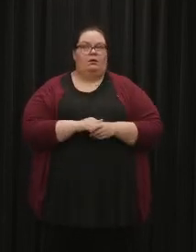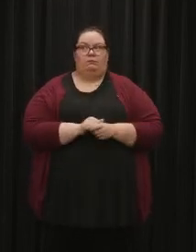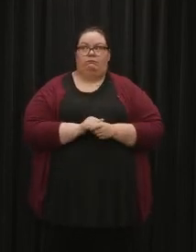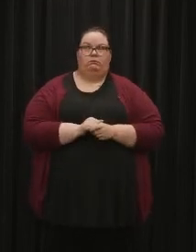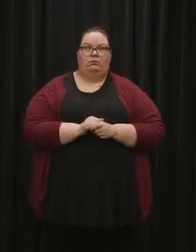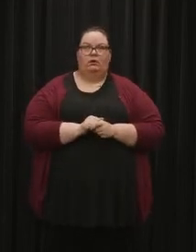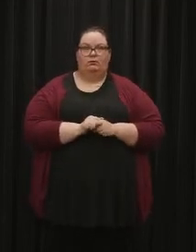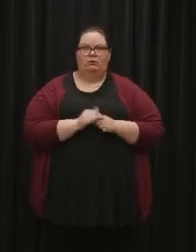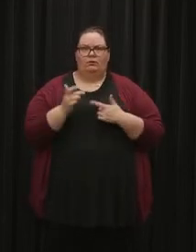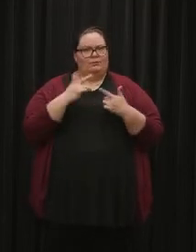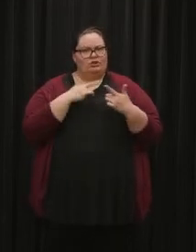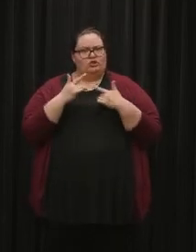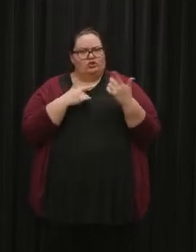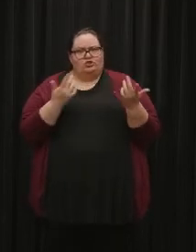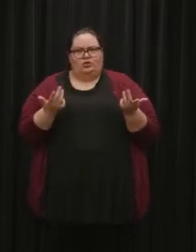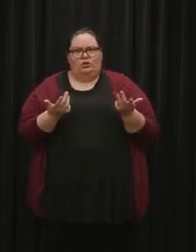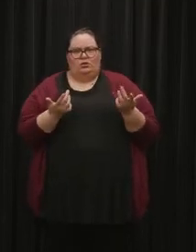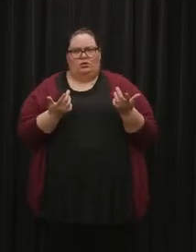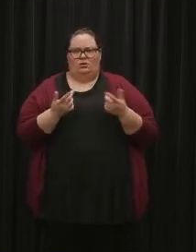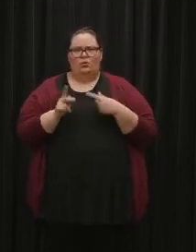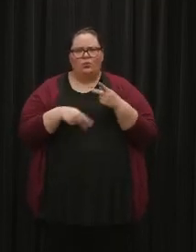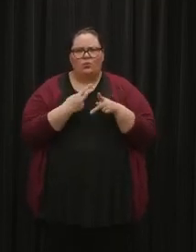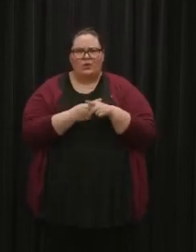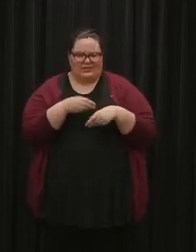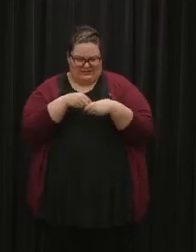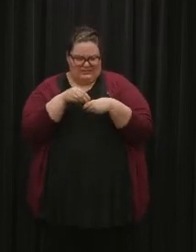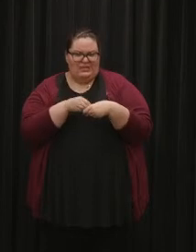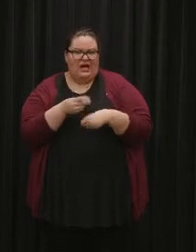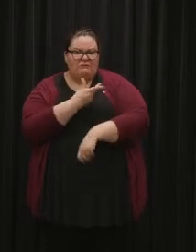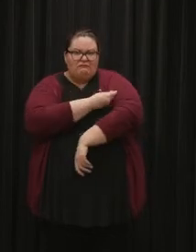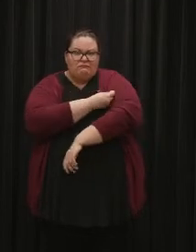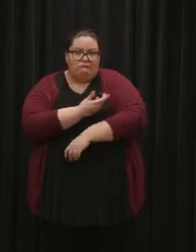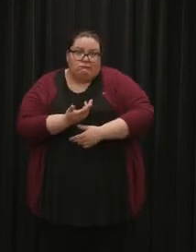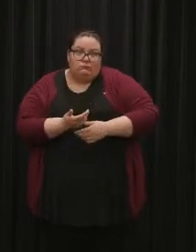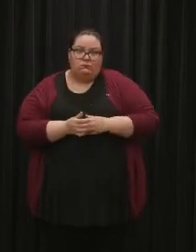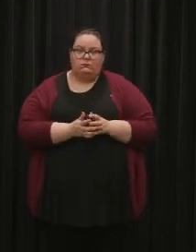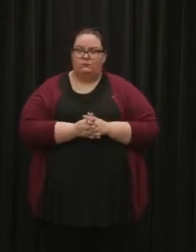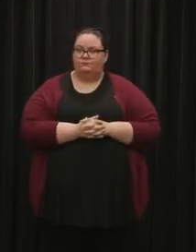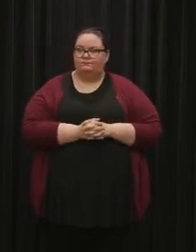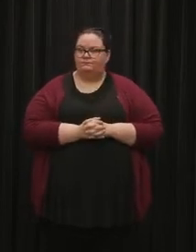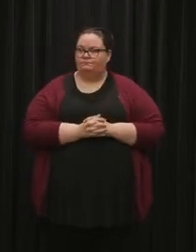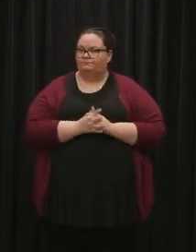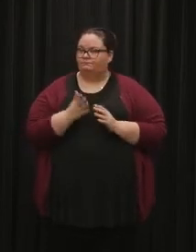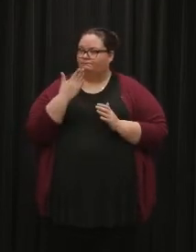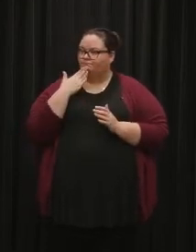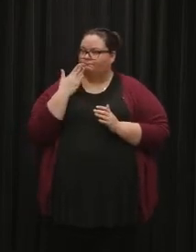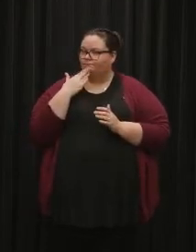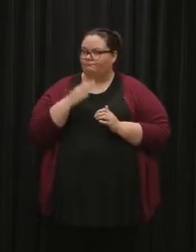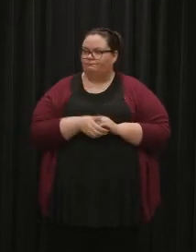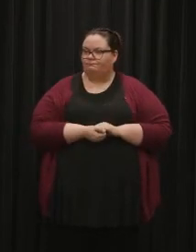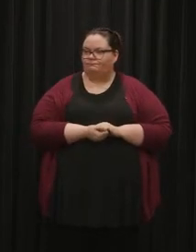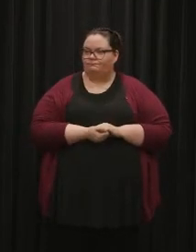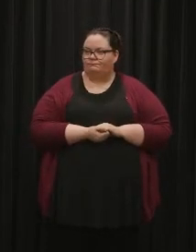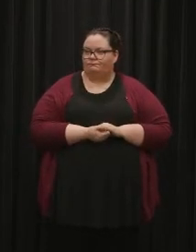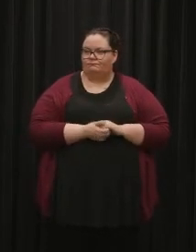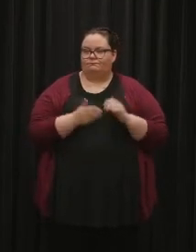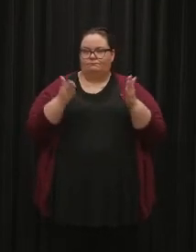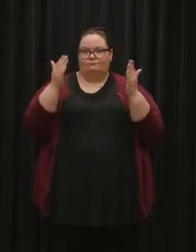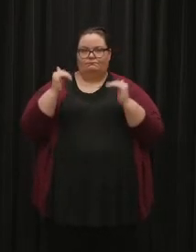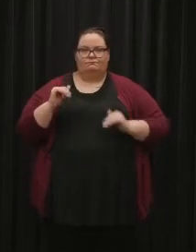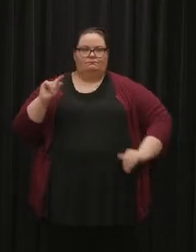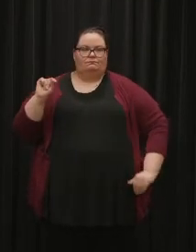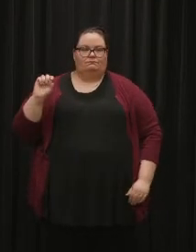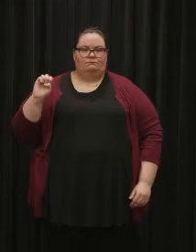would be very concerned about what types of things could happen. Thank you, Mr. Staples. Thank you, Dr. Adam